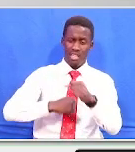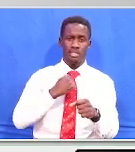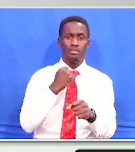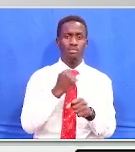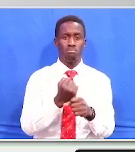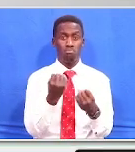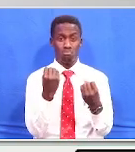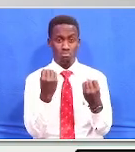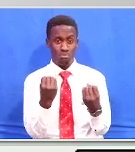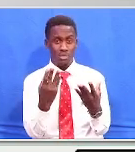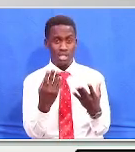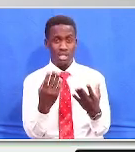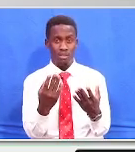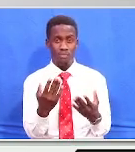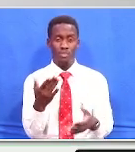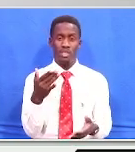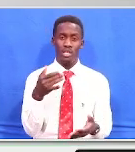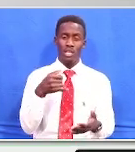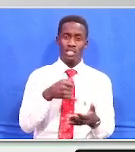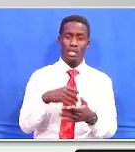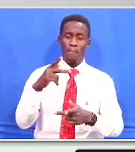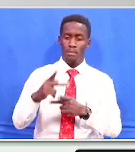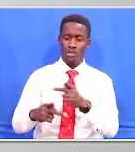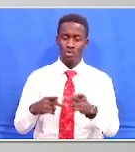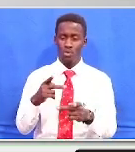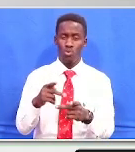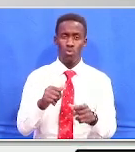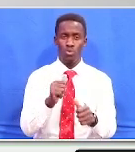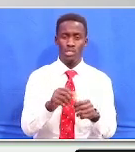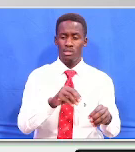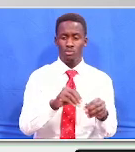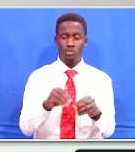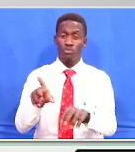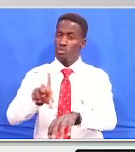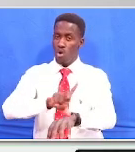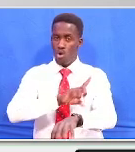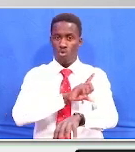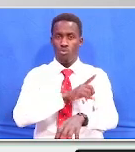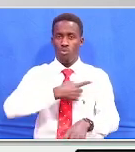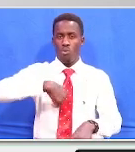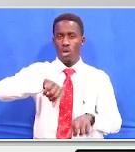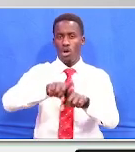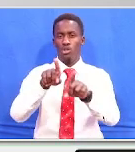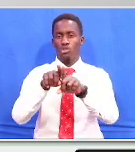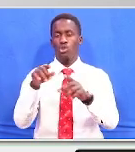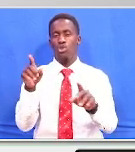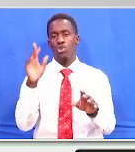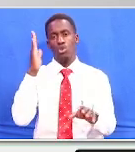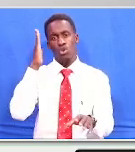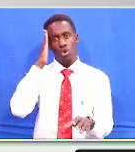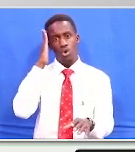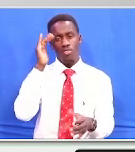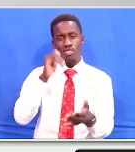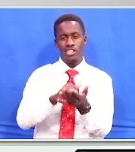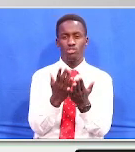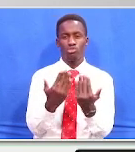a process that just, you know, shifts after the incident is over. We also know that children who